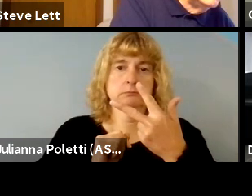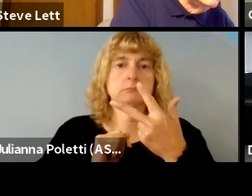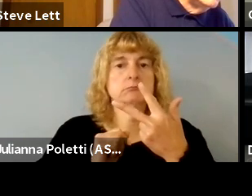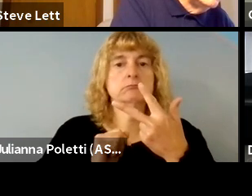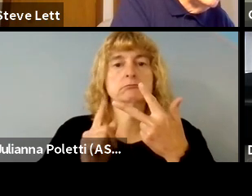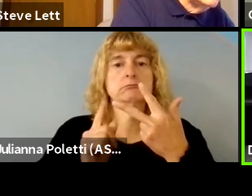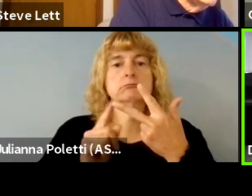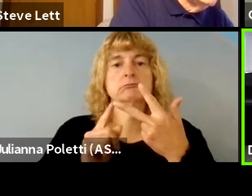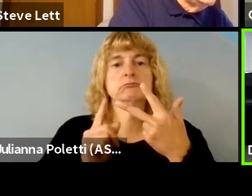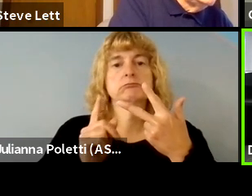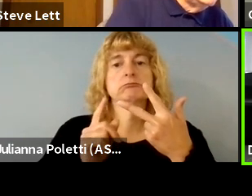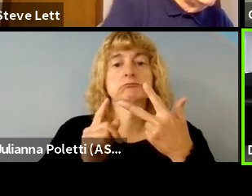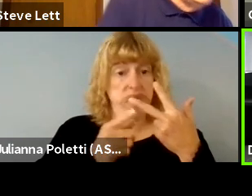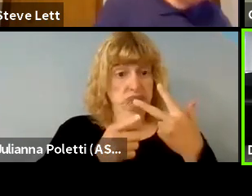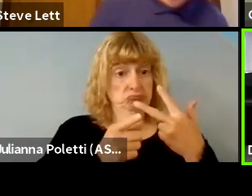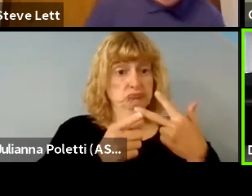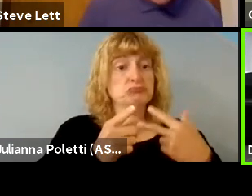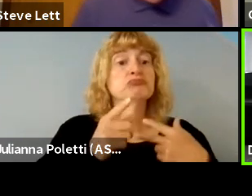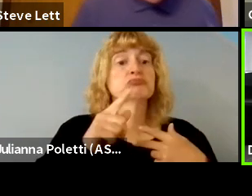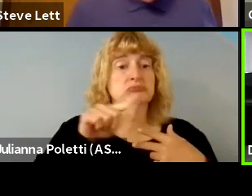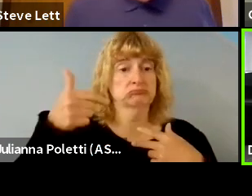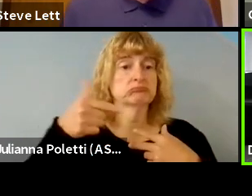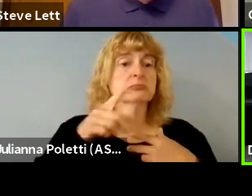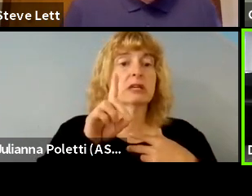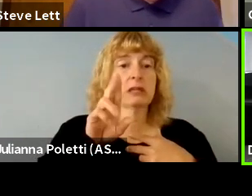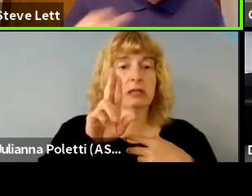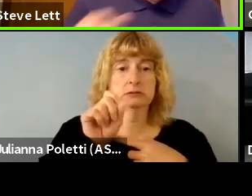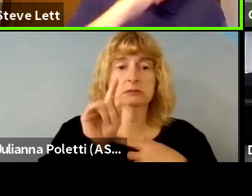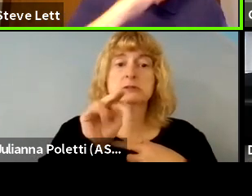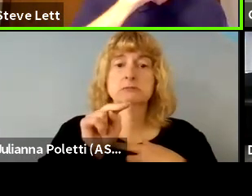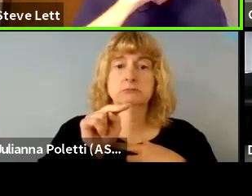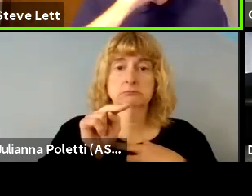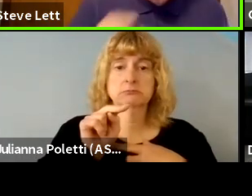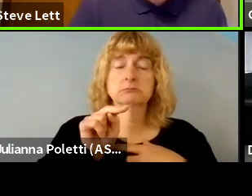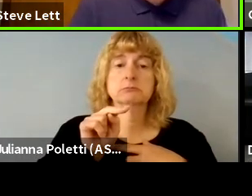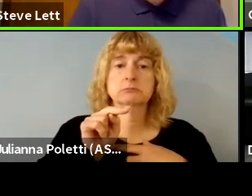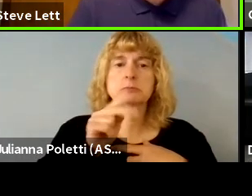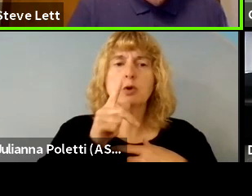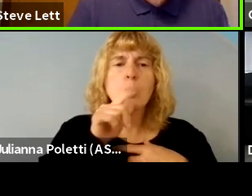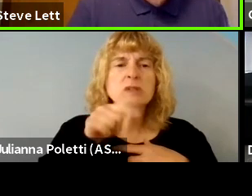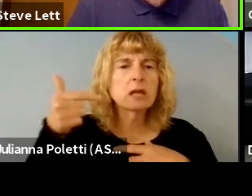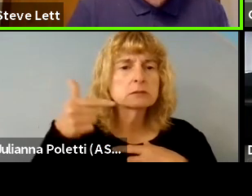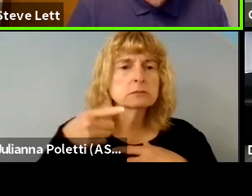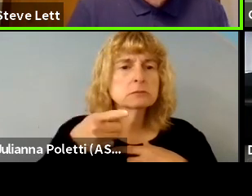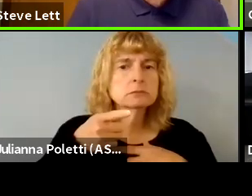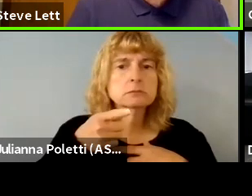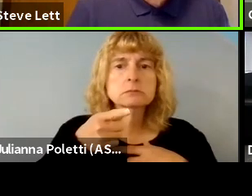person. I second that. Motion by Doug, and who seconded?